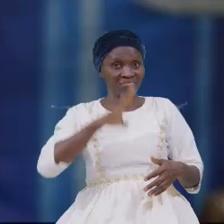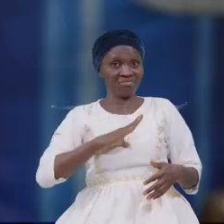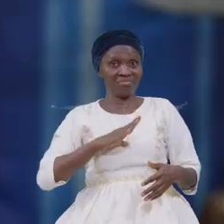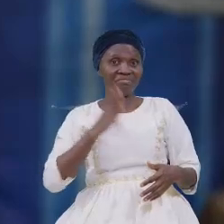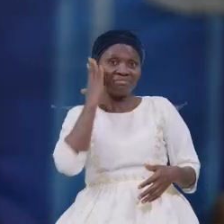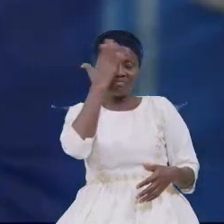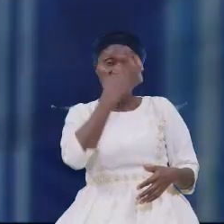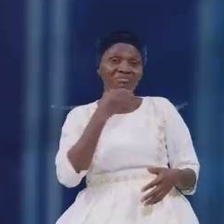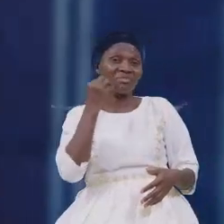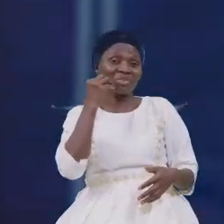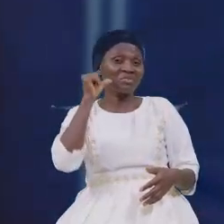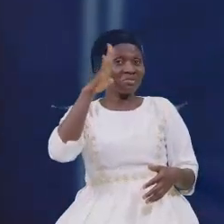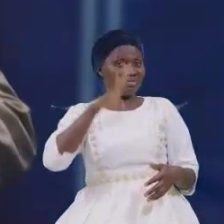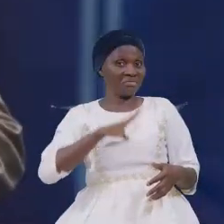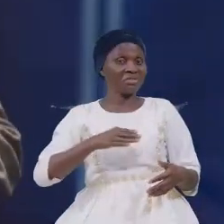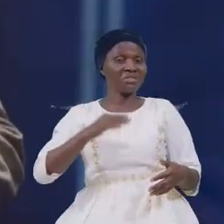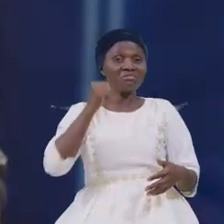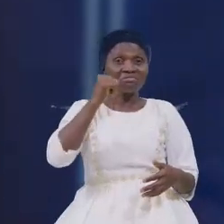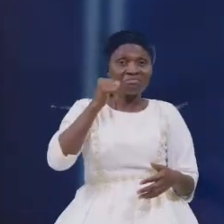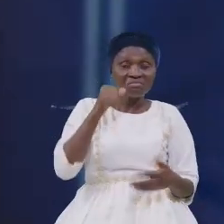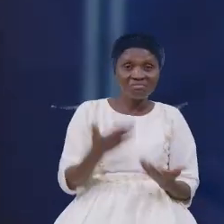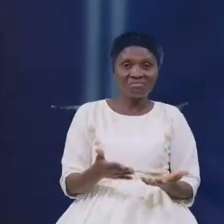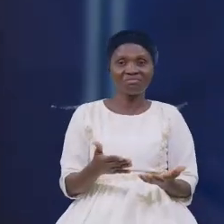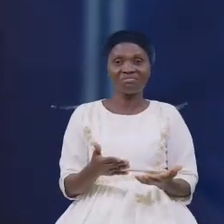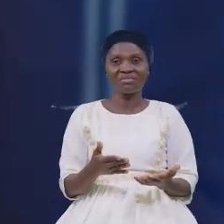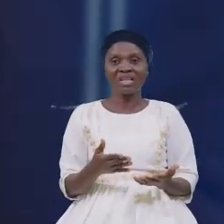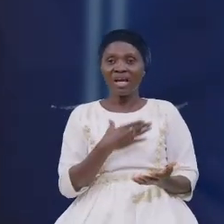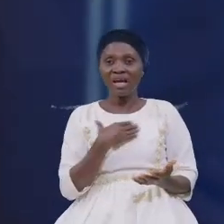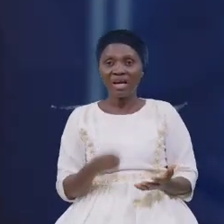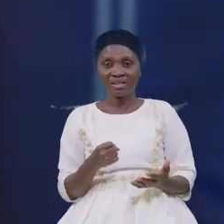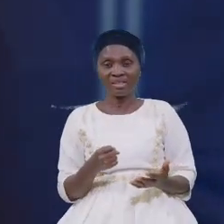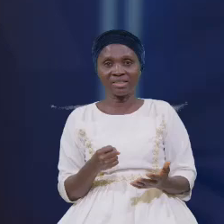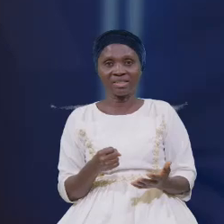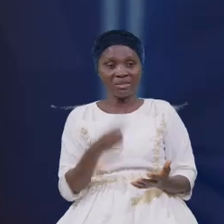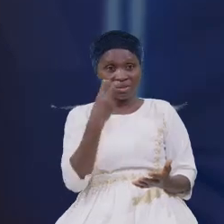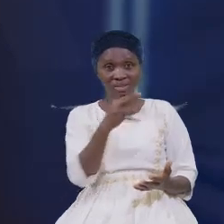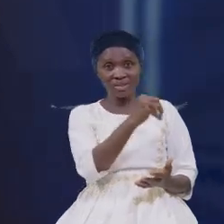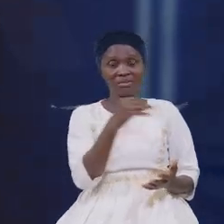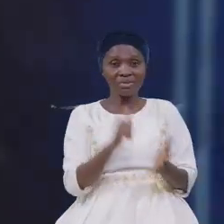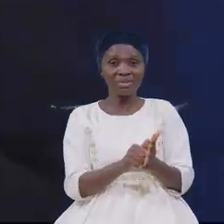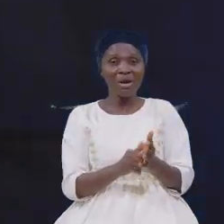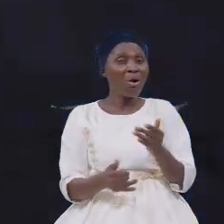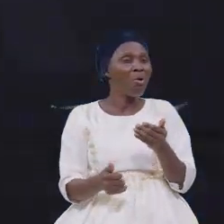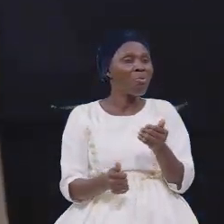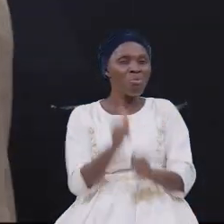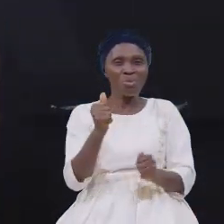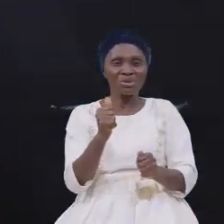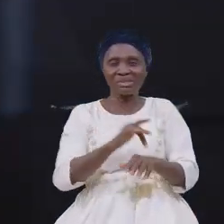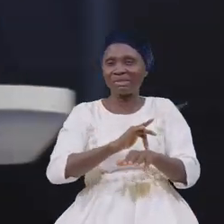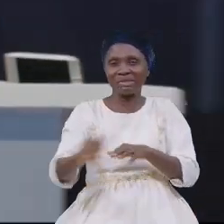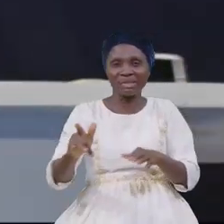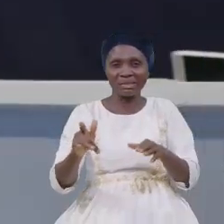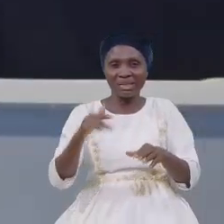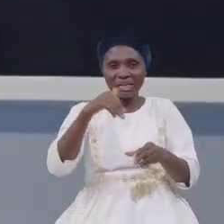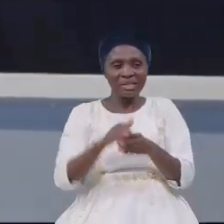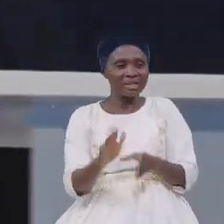And, you know, they are the people, and they're almost naked on the street. And with their scanty